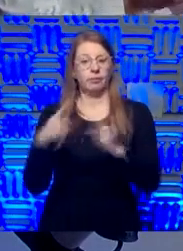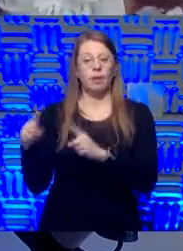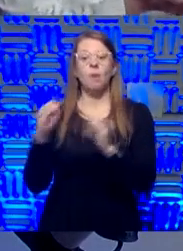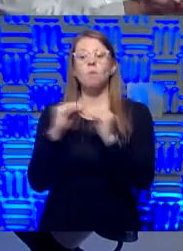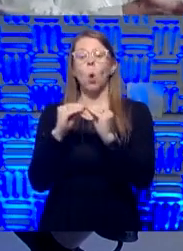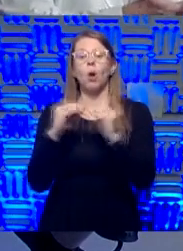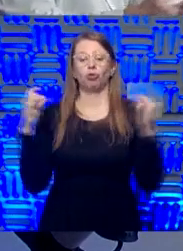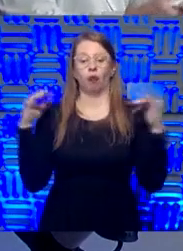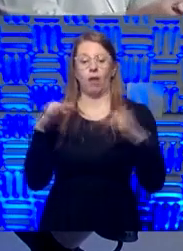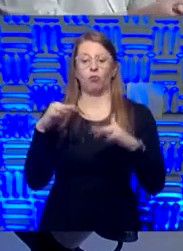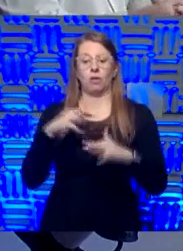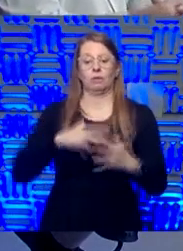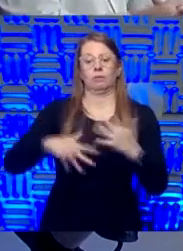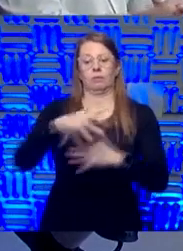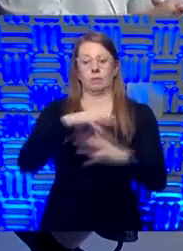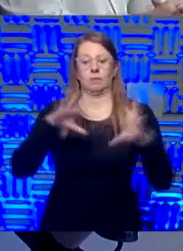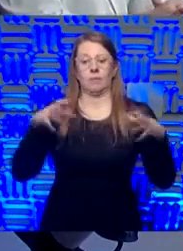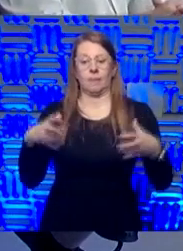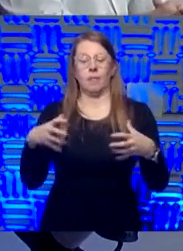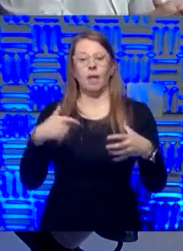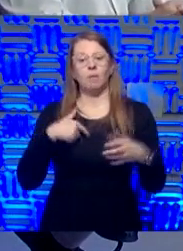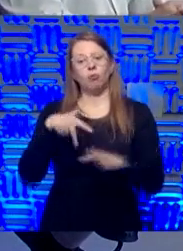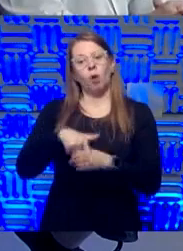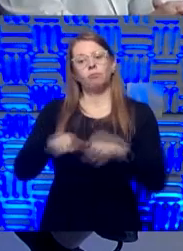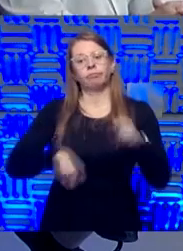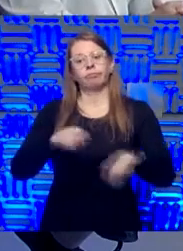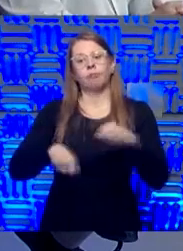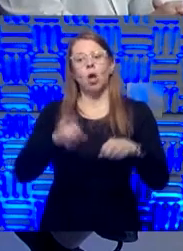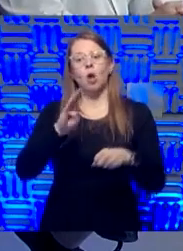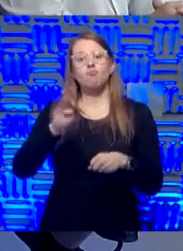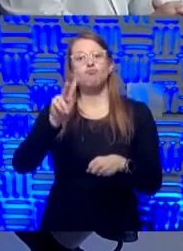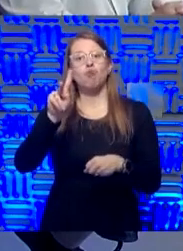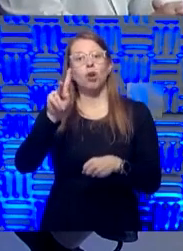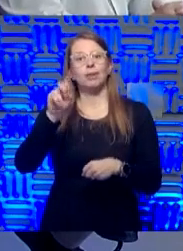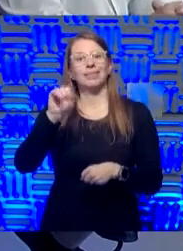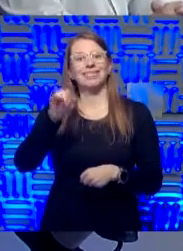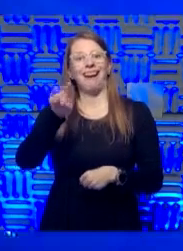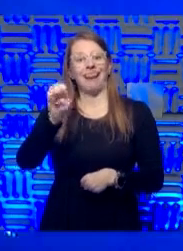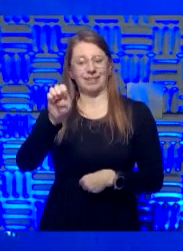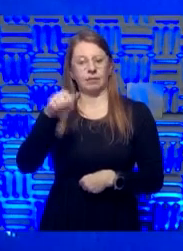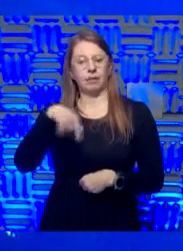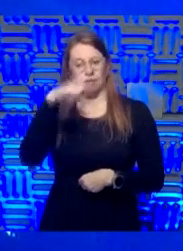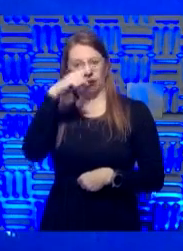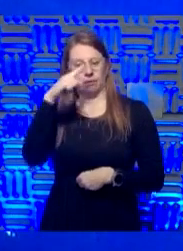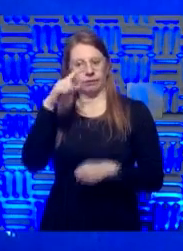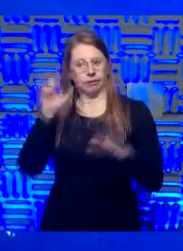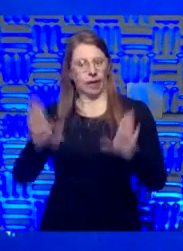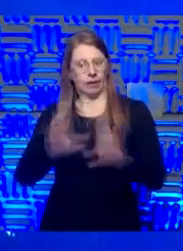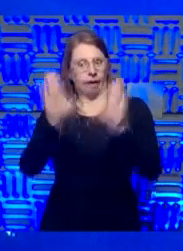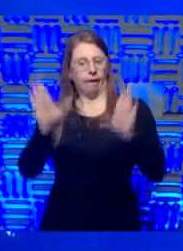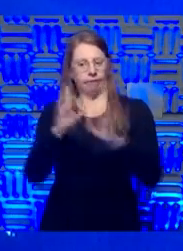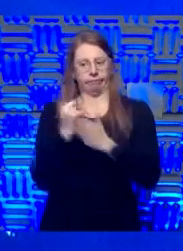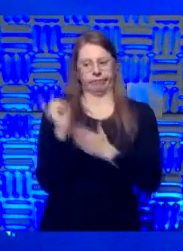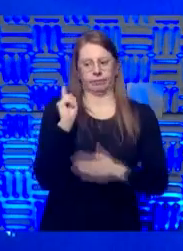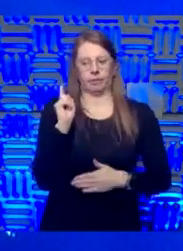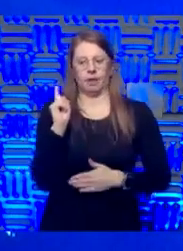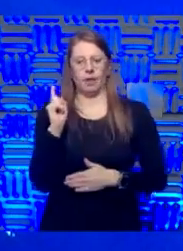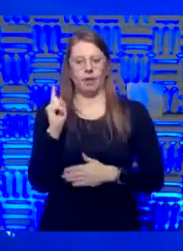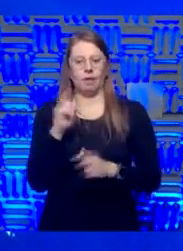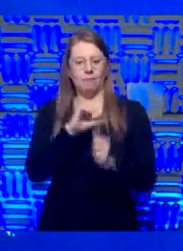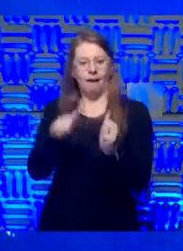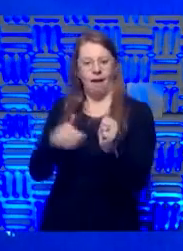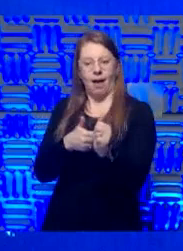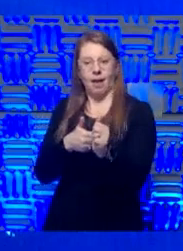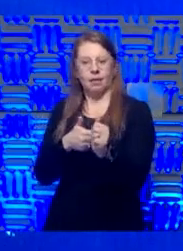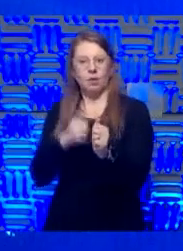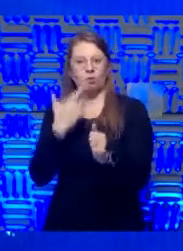about of riding my bike around Brookside and this Sunday, and I was back behind some of the restaurants, and the bars were